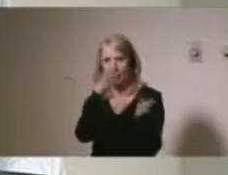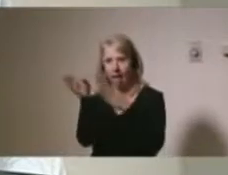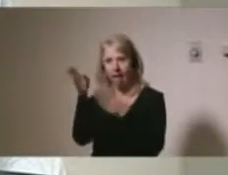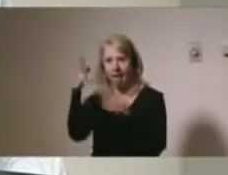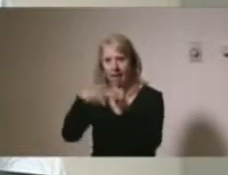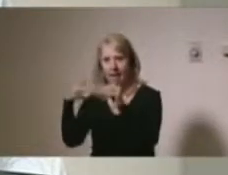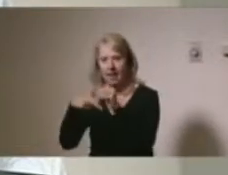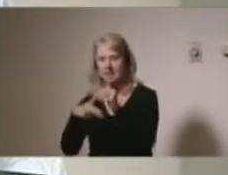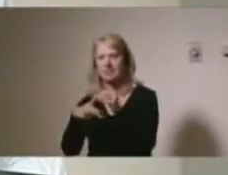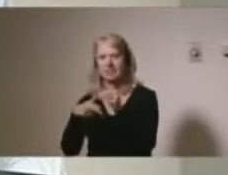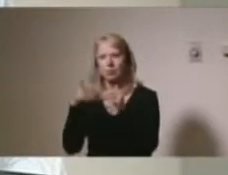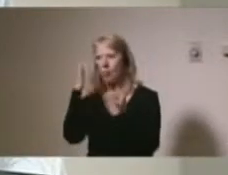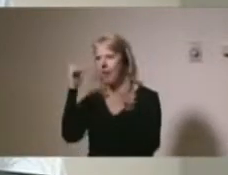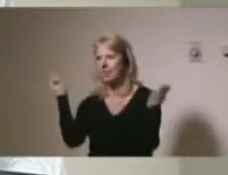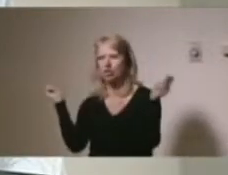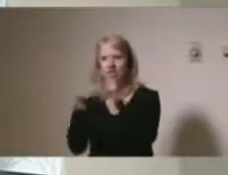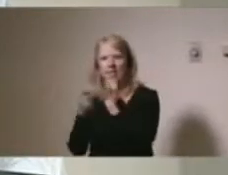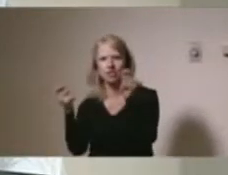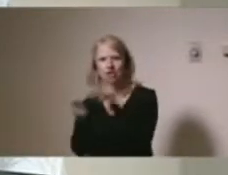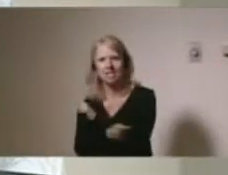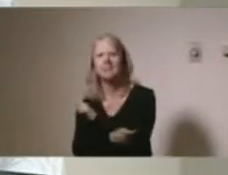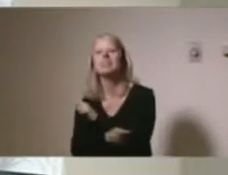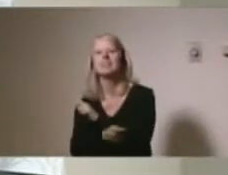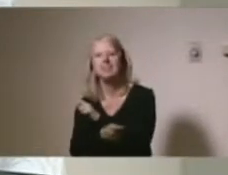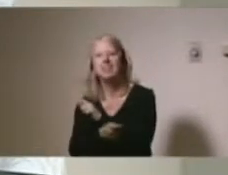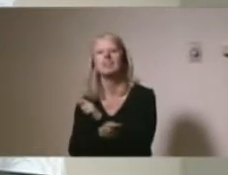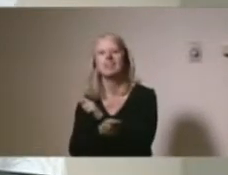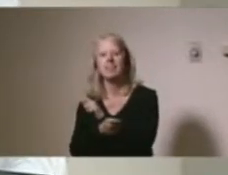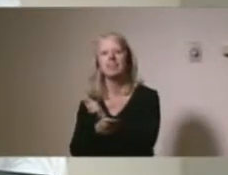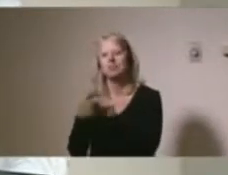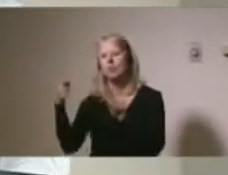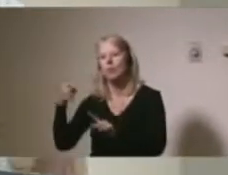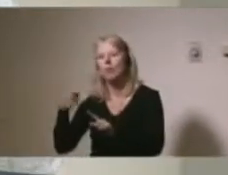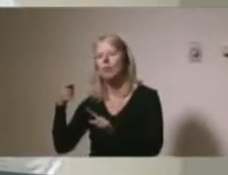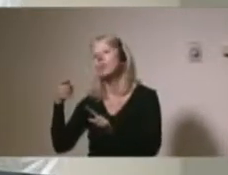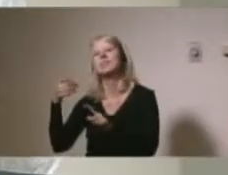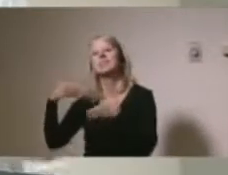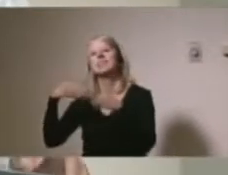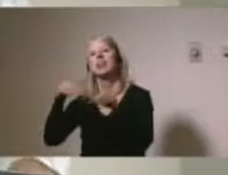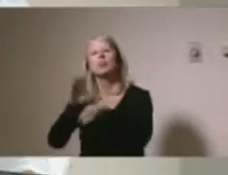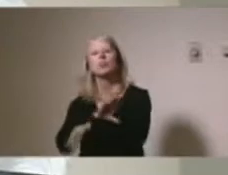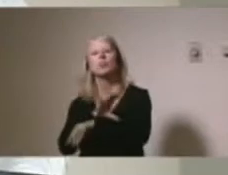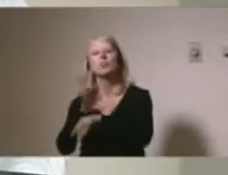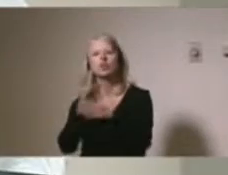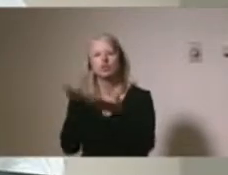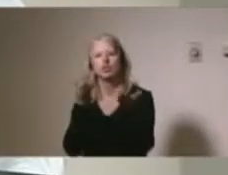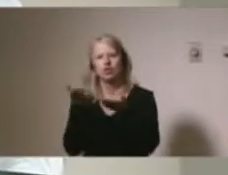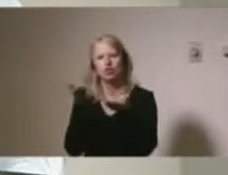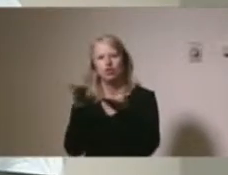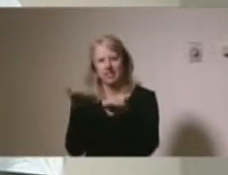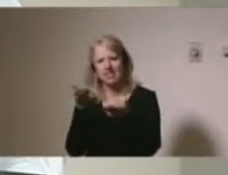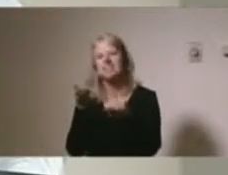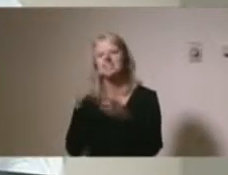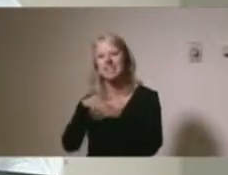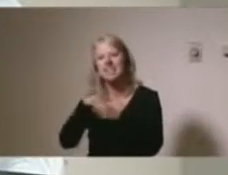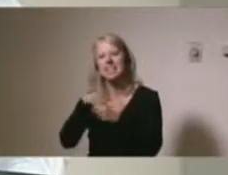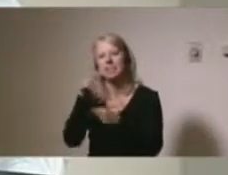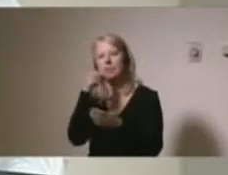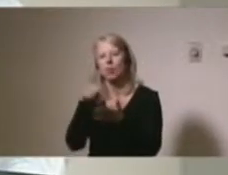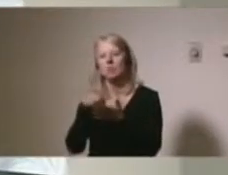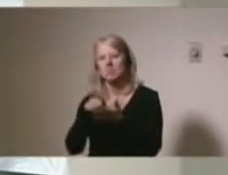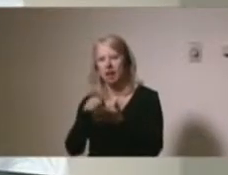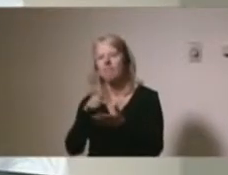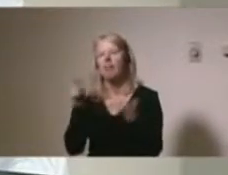were transforming and they were going to a point-of-sale service, which is a computer service inside of all the post office, and they did